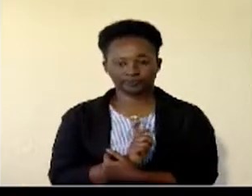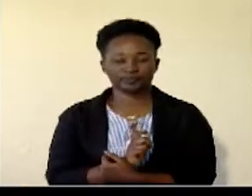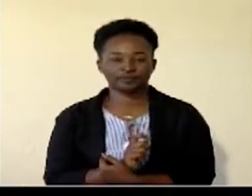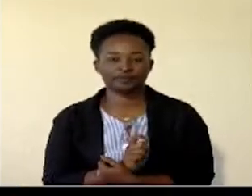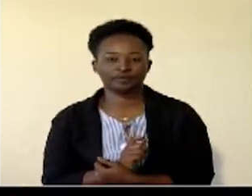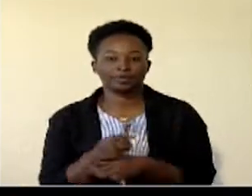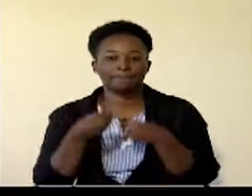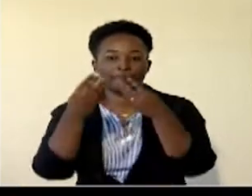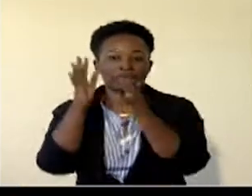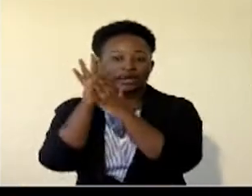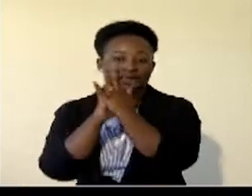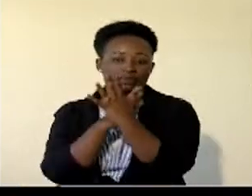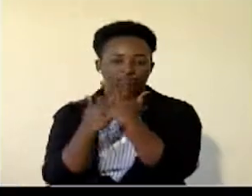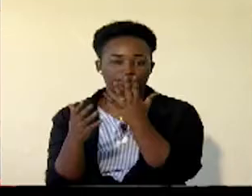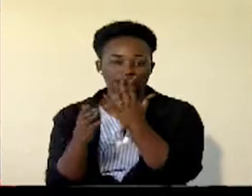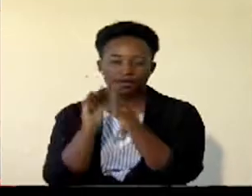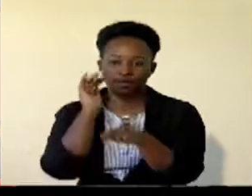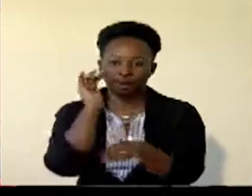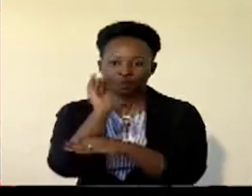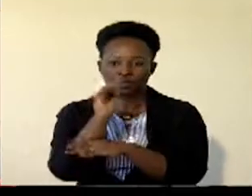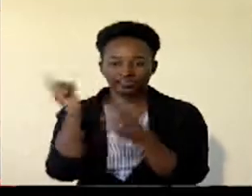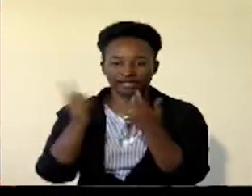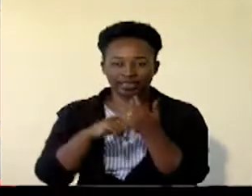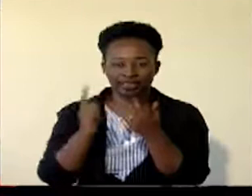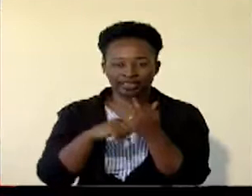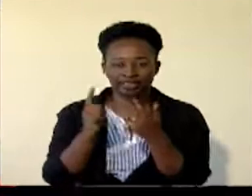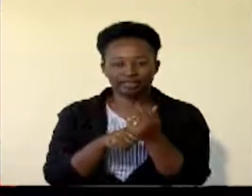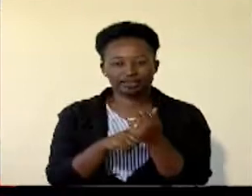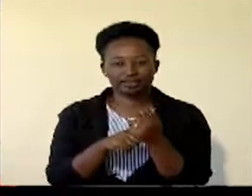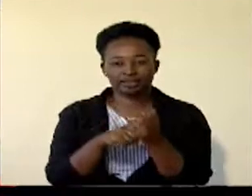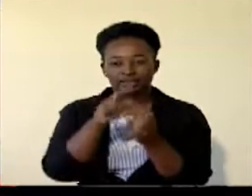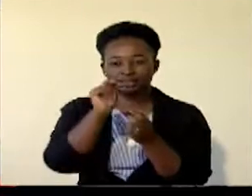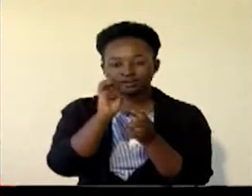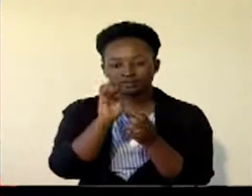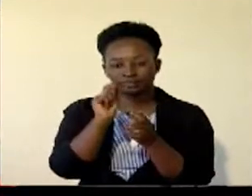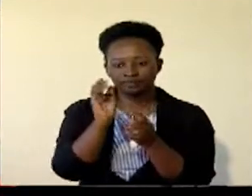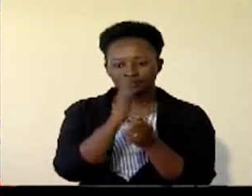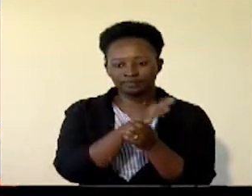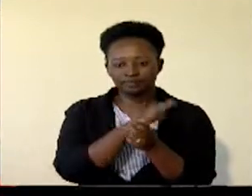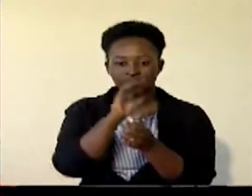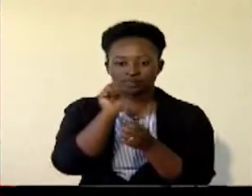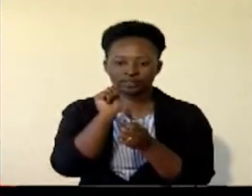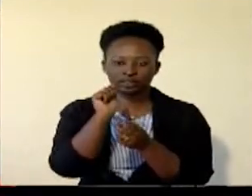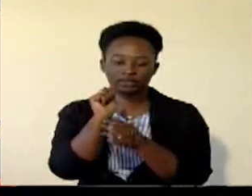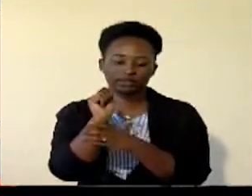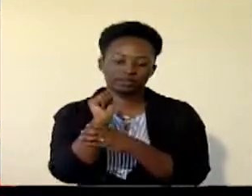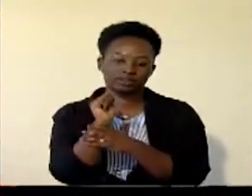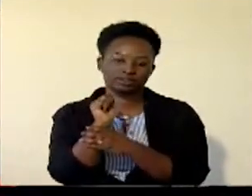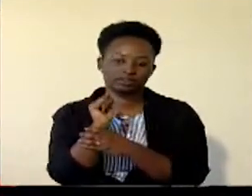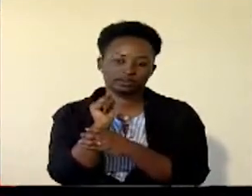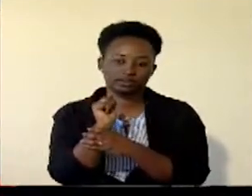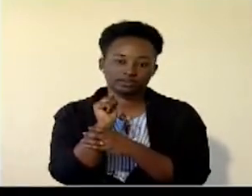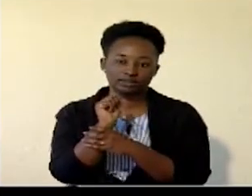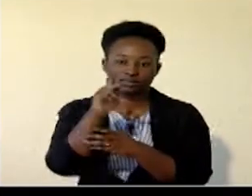you're given a table. They are asking you to calculate the net capital flow for both years. Calculate the